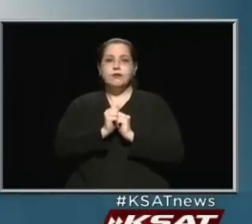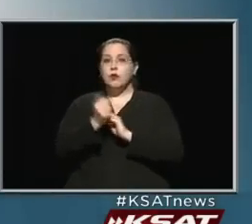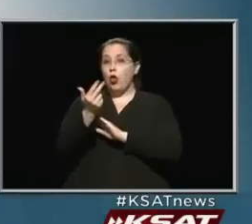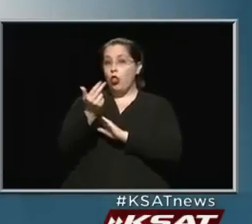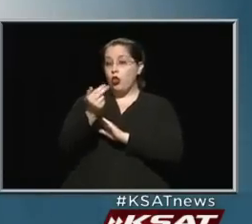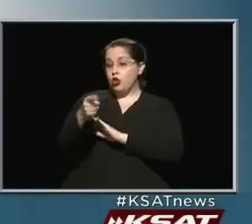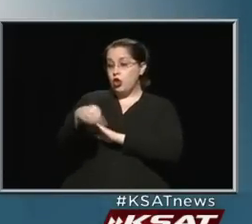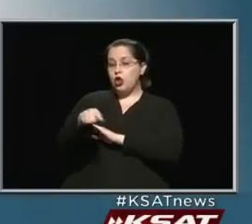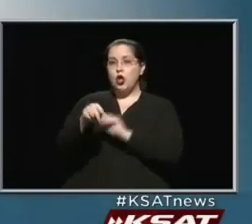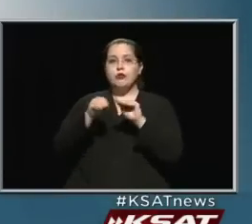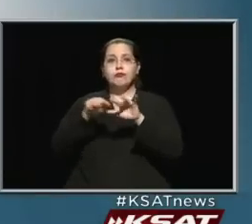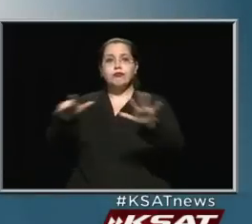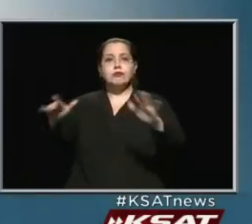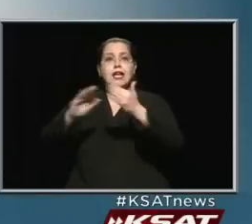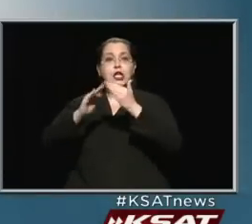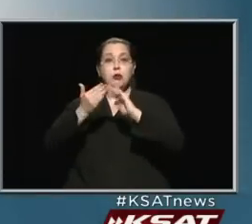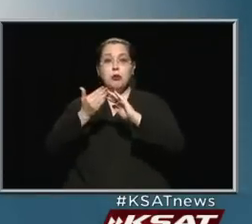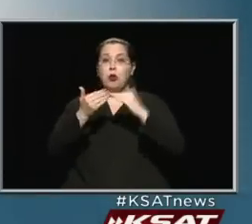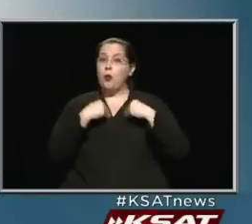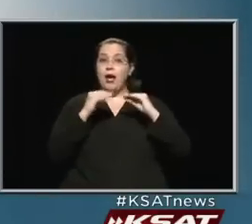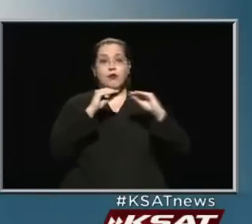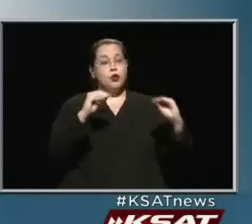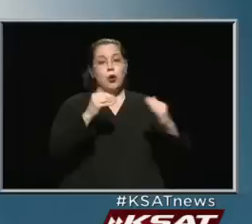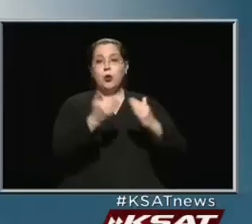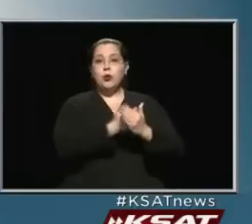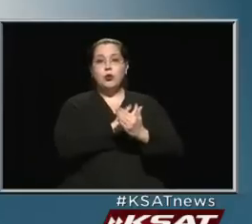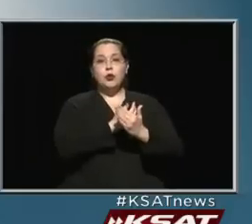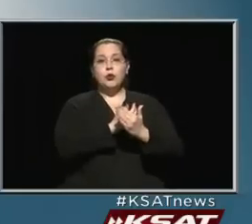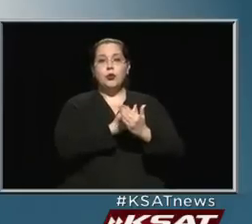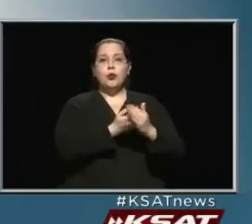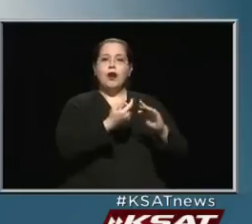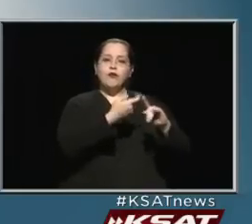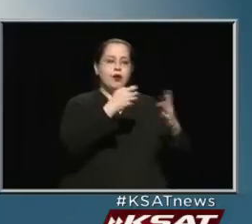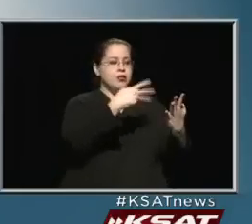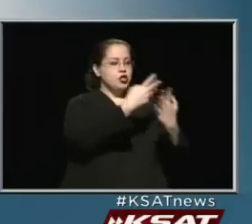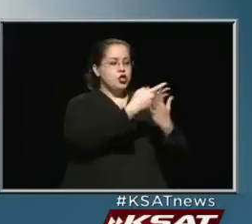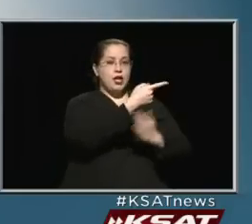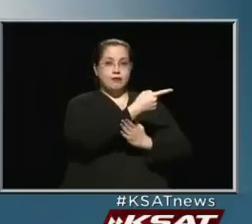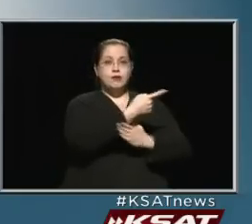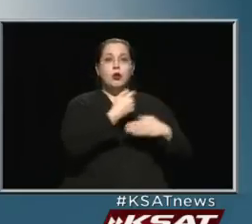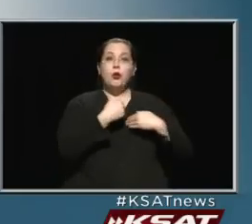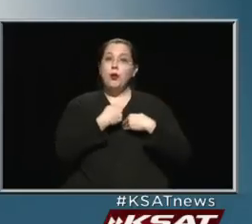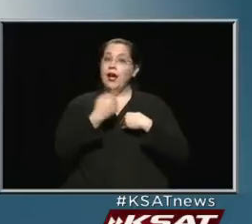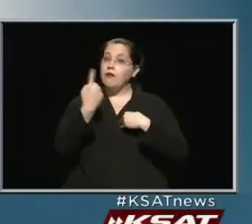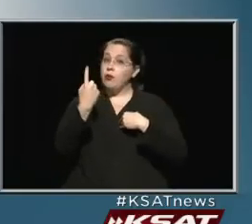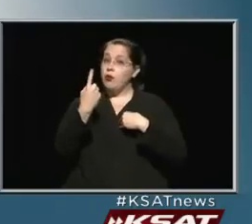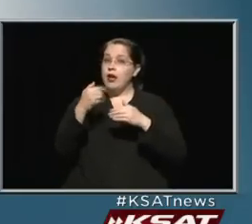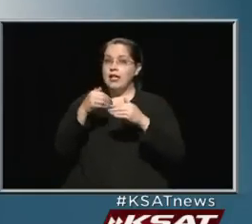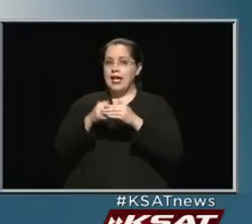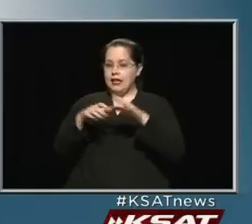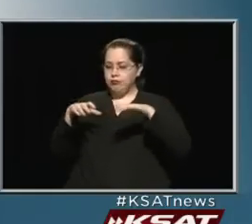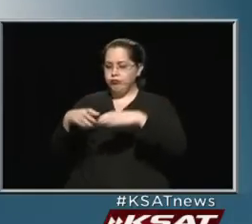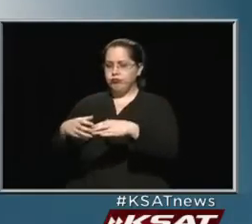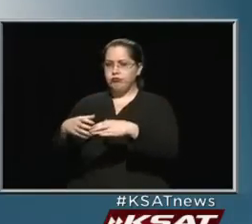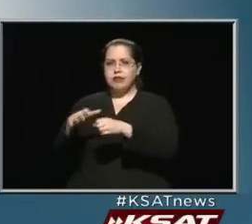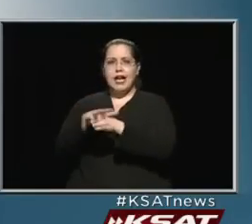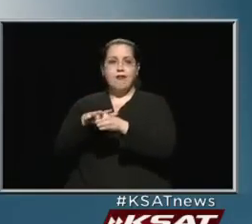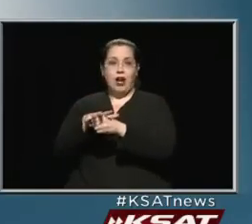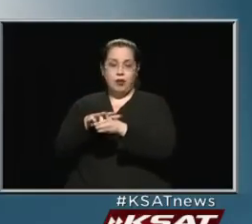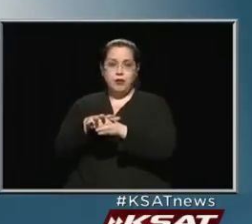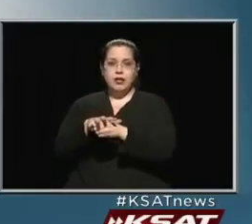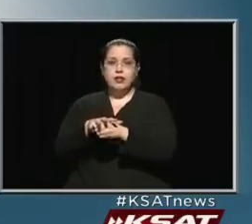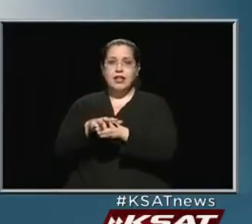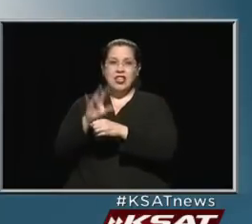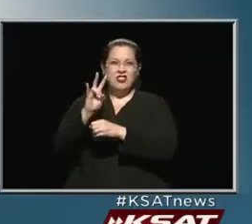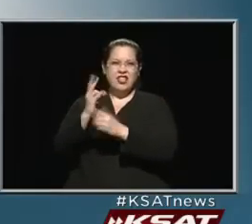13 of those are from the community. We have no new cases from the jail. We do have one in congregate settings, and there are